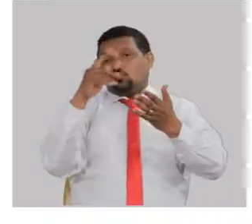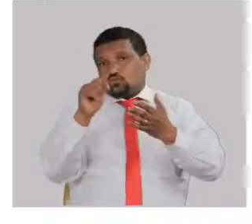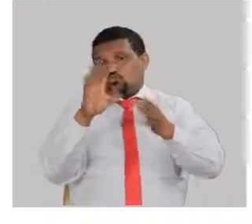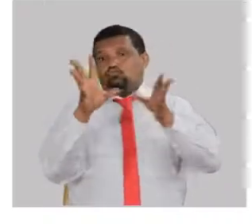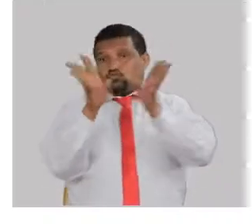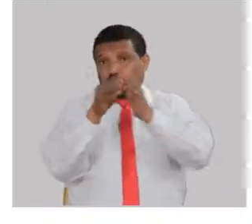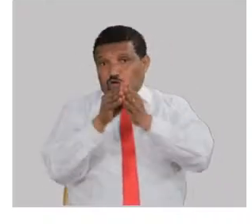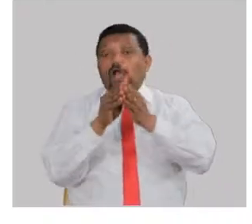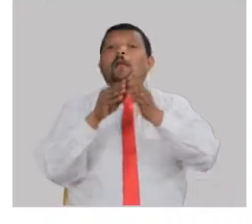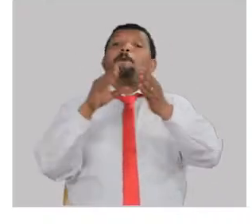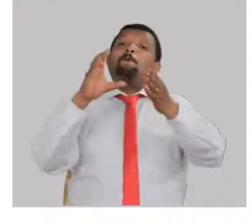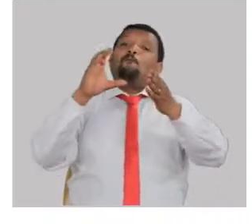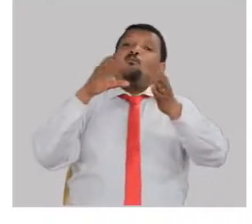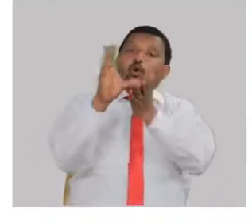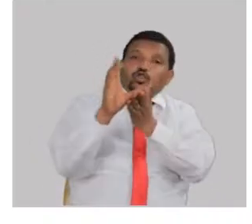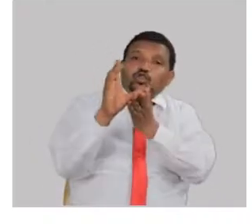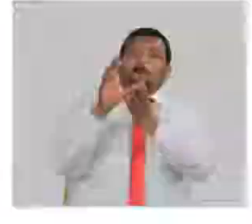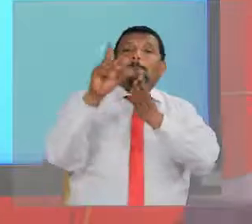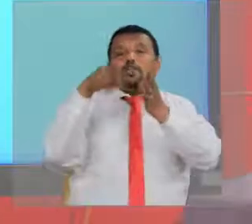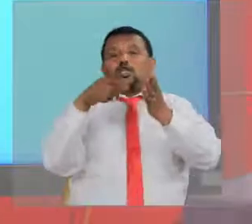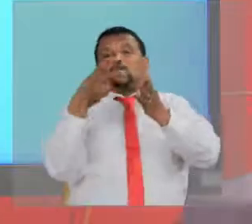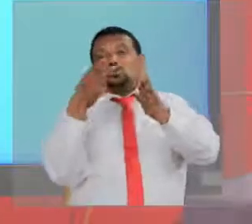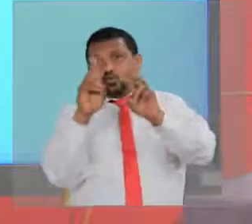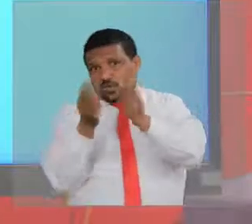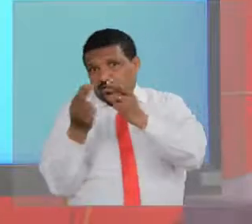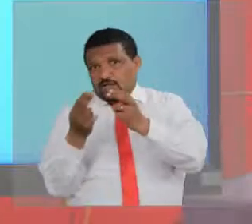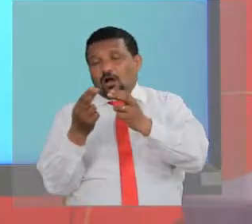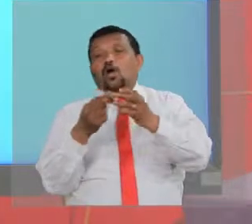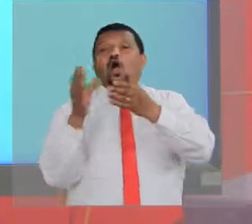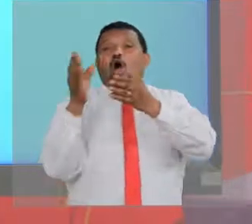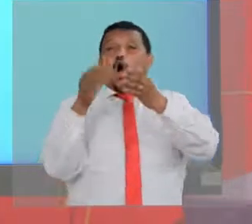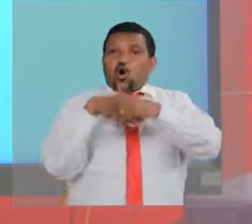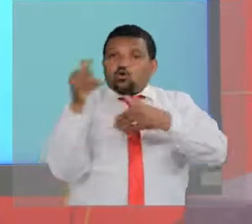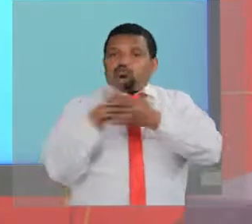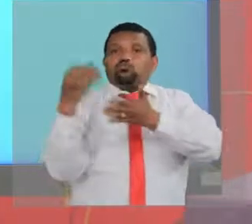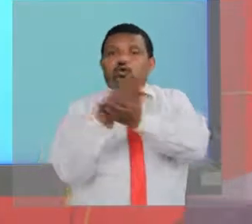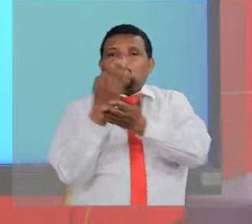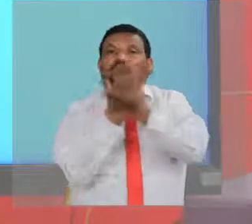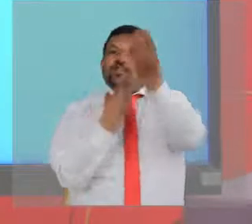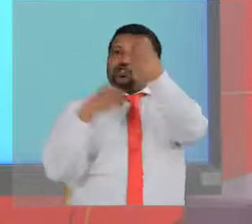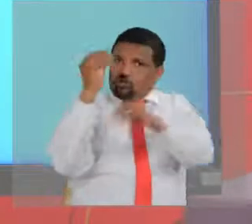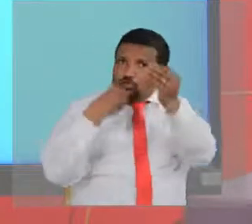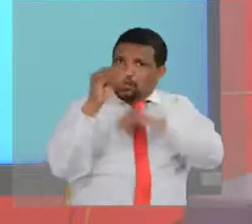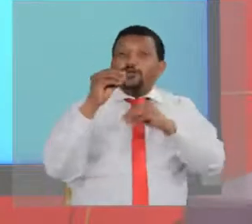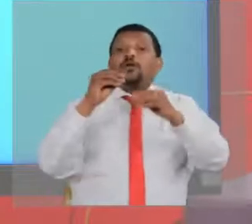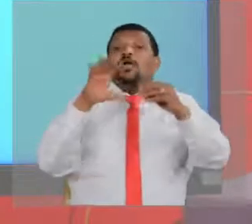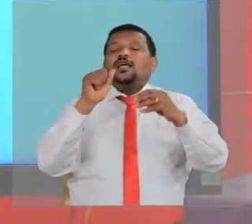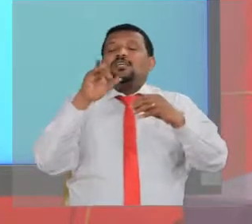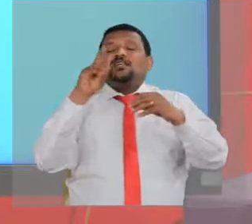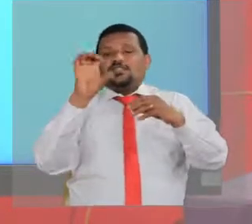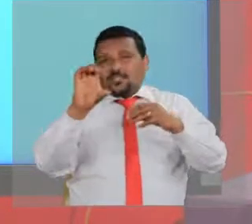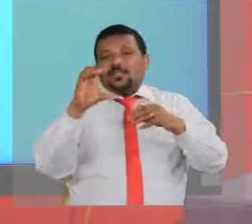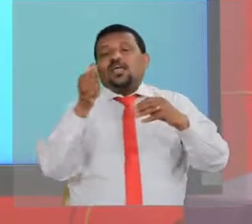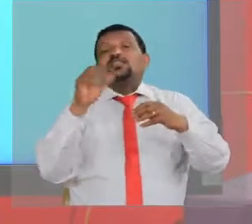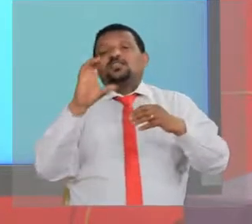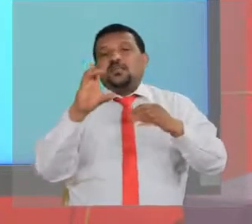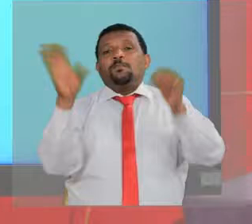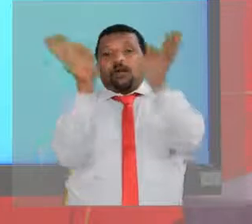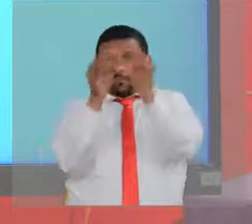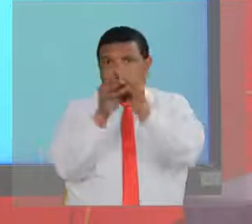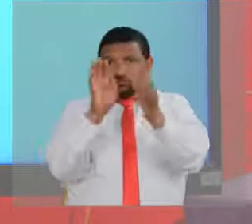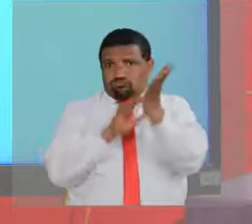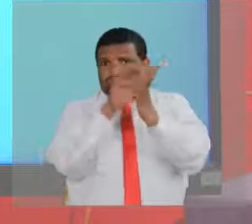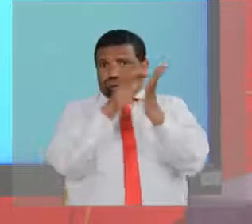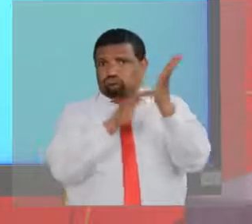per unit of output produced and sold. The ATC or AC is mathematically calculated by dividing